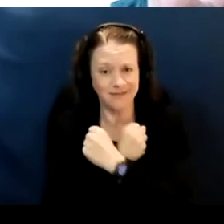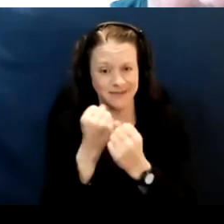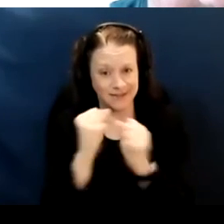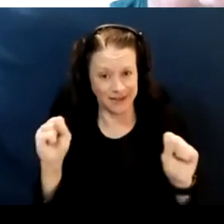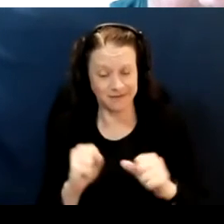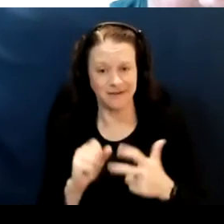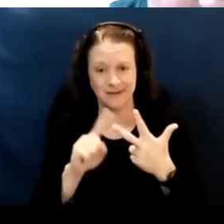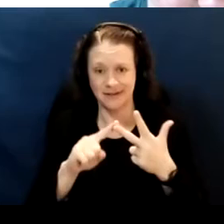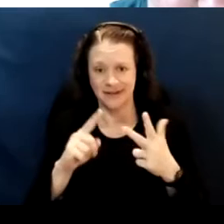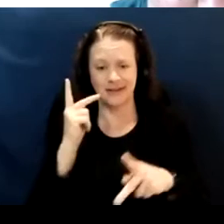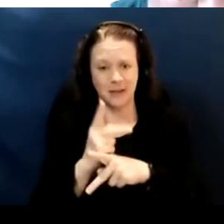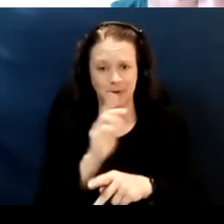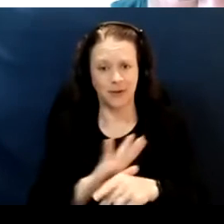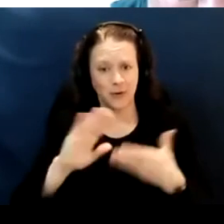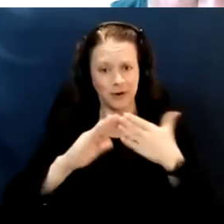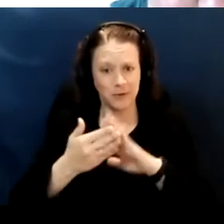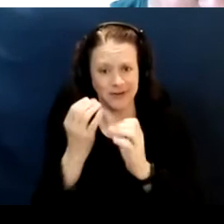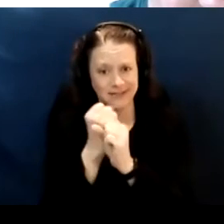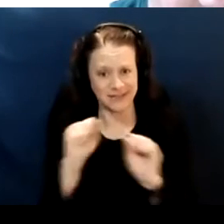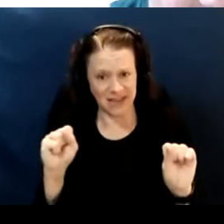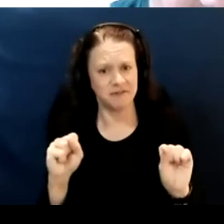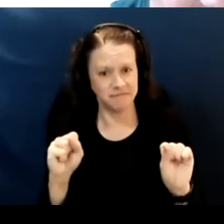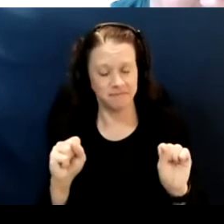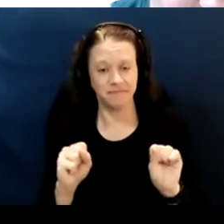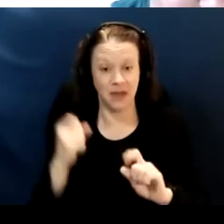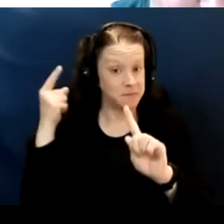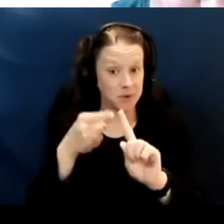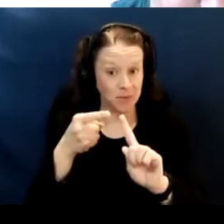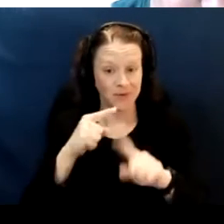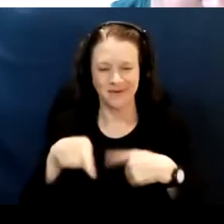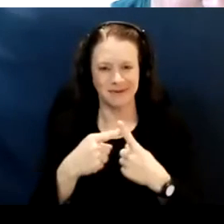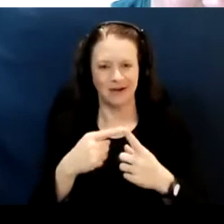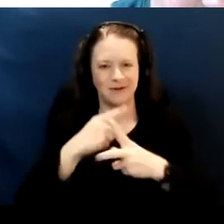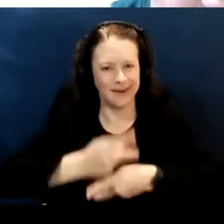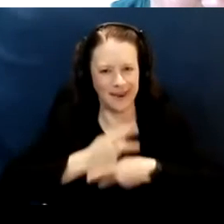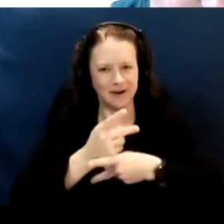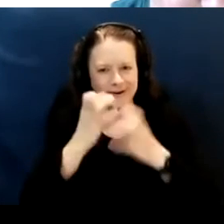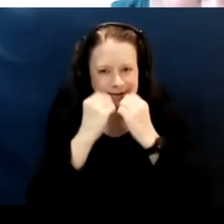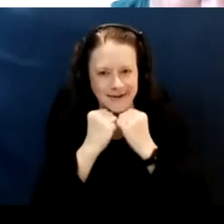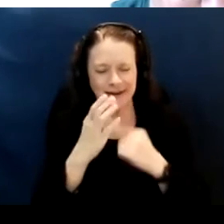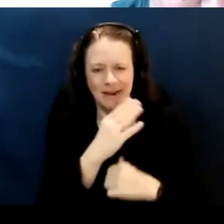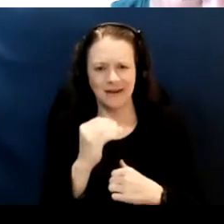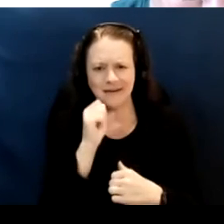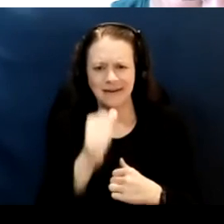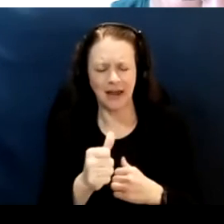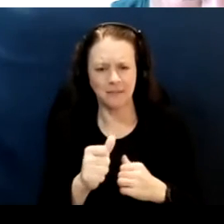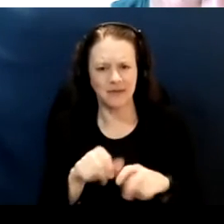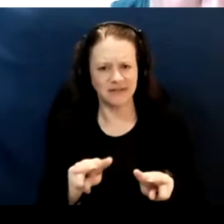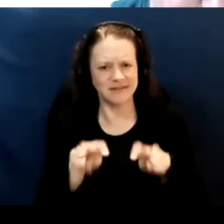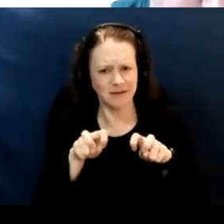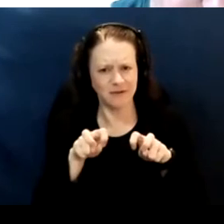safe. And really, it's about caring, and I think not being selfish.